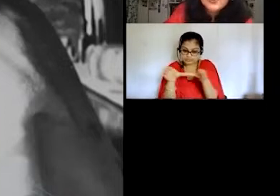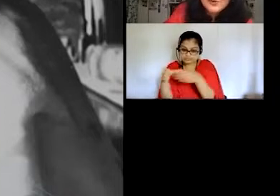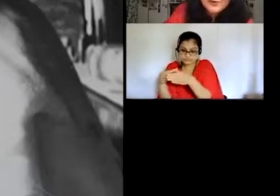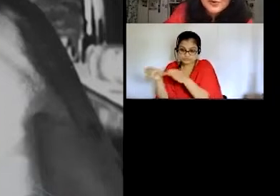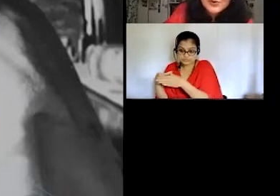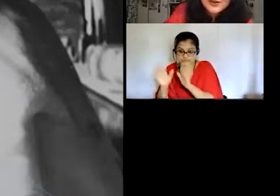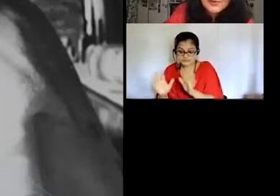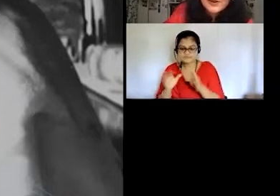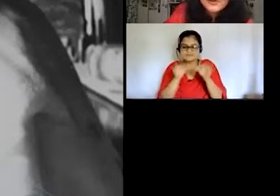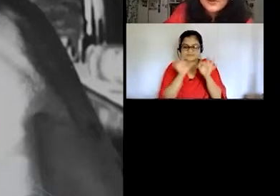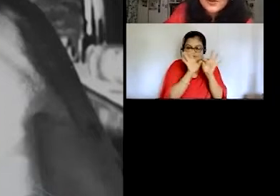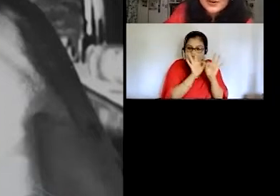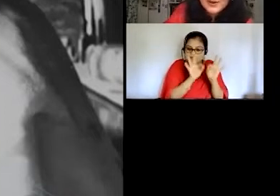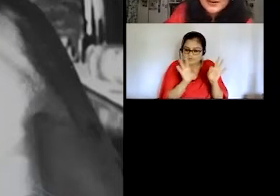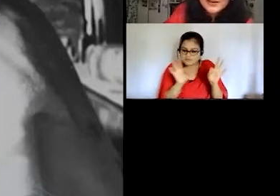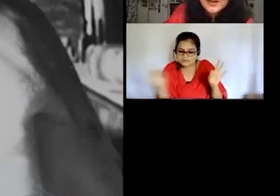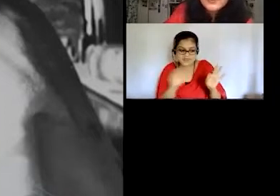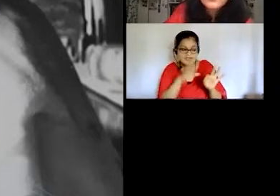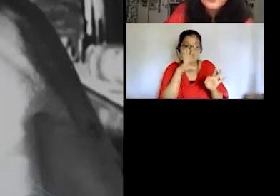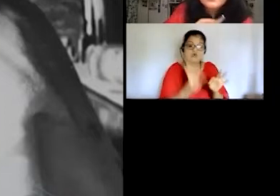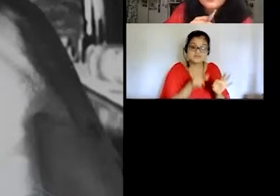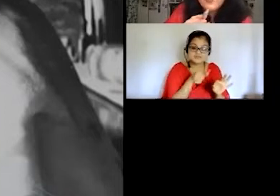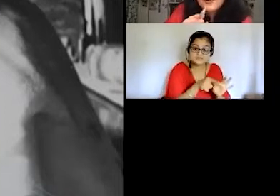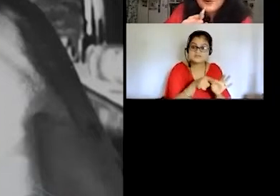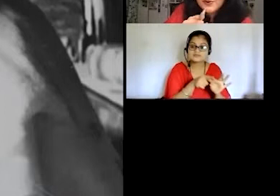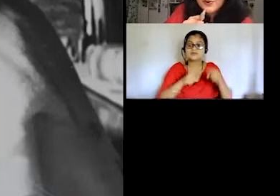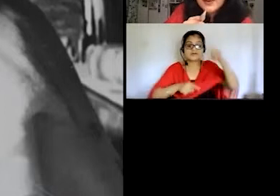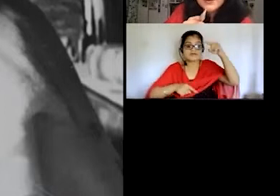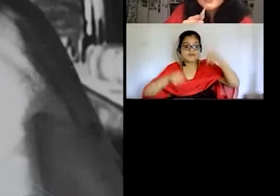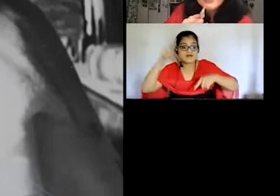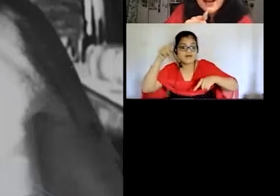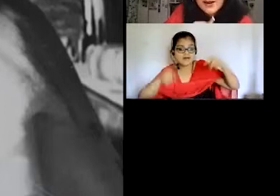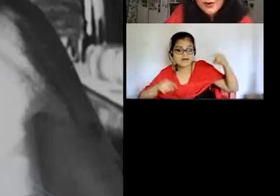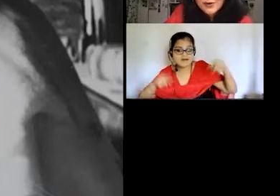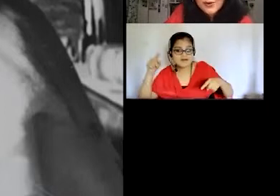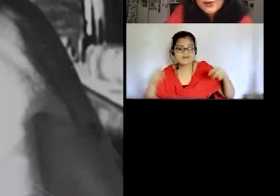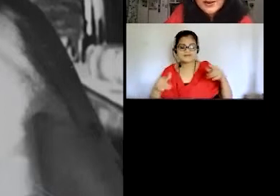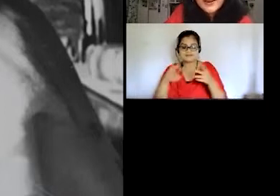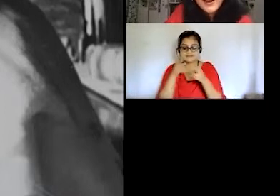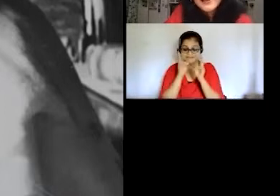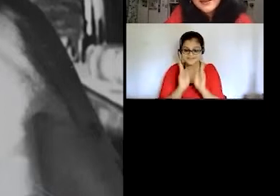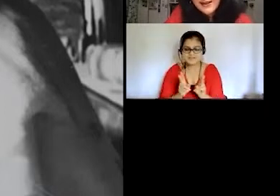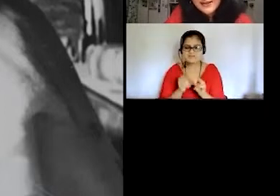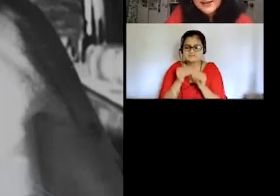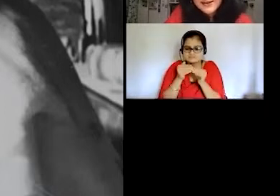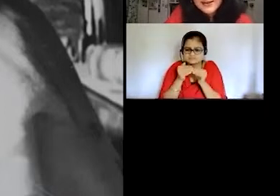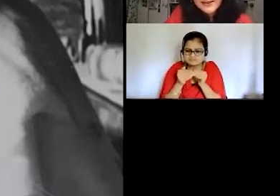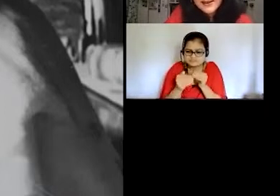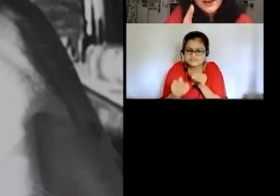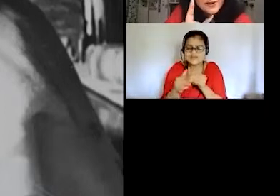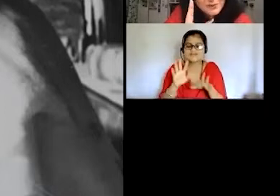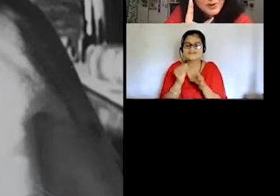group of notes to elaborate the original melody, the rise and fall of the notes, the staying on the note, and the